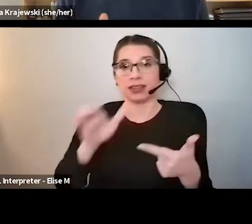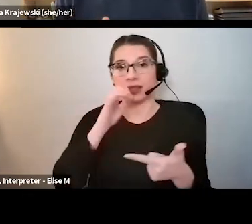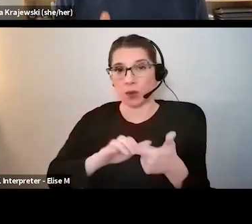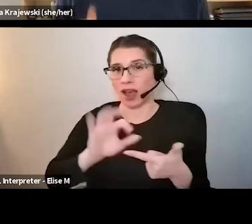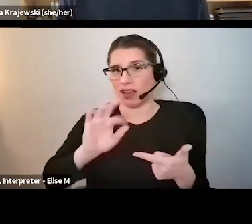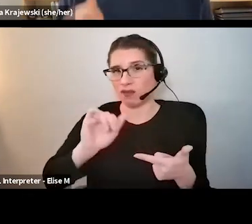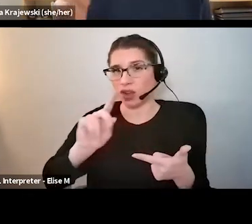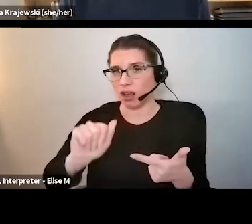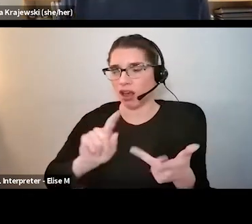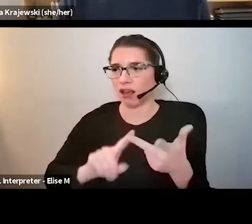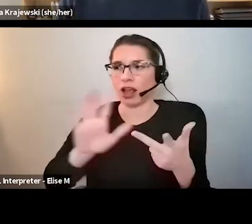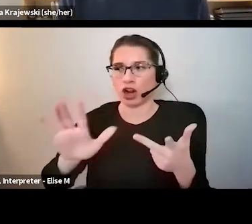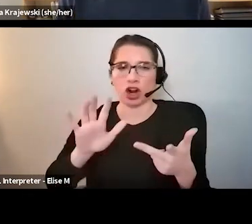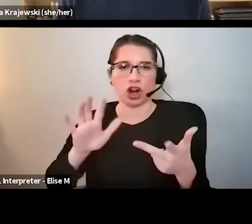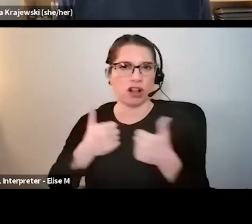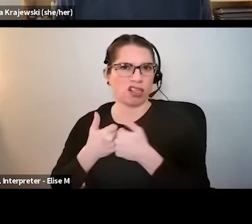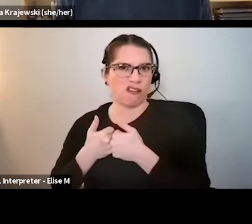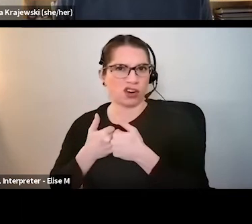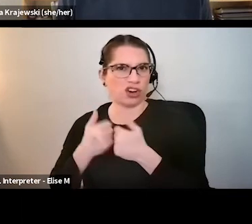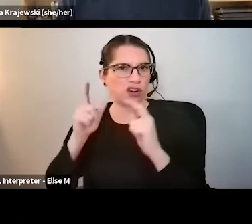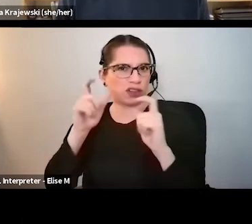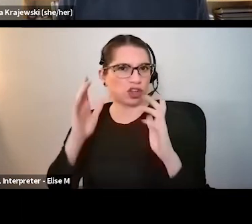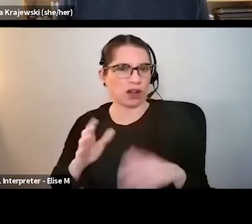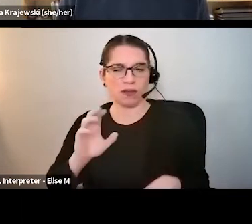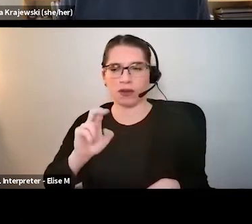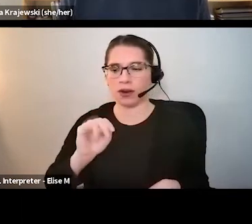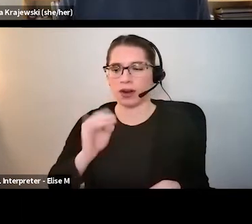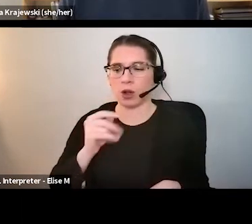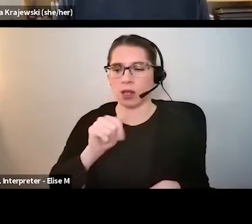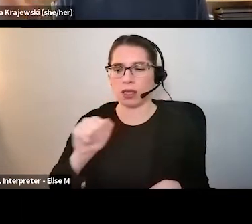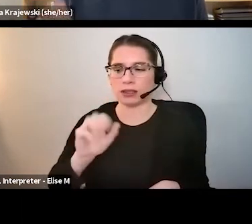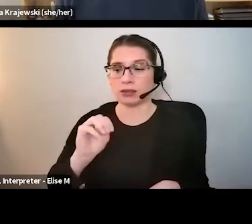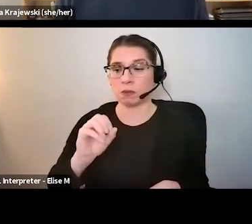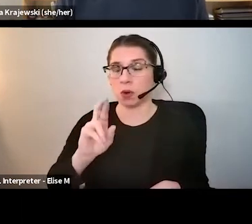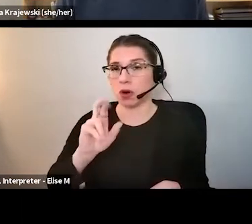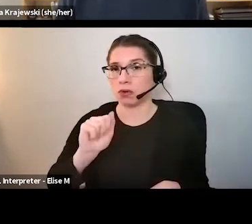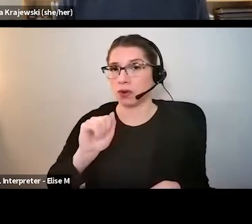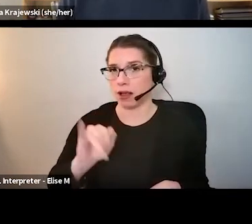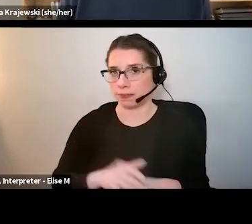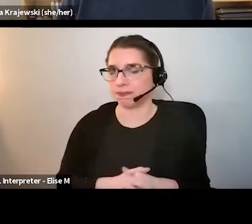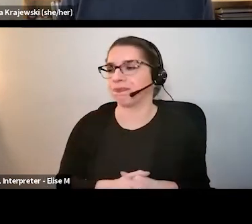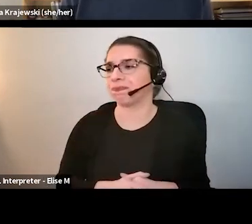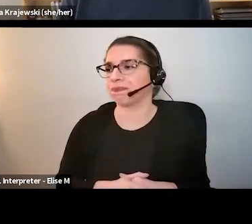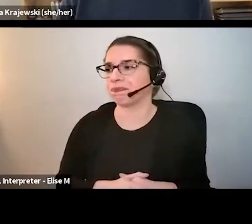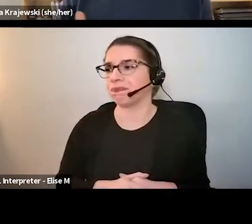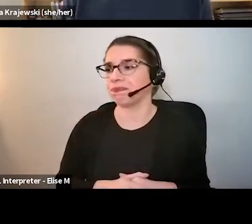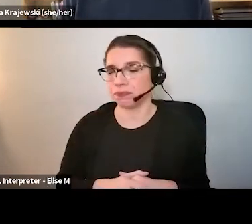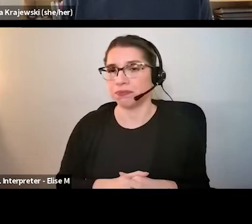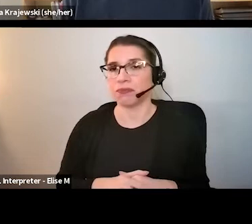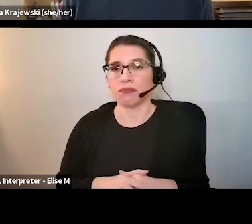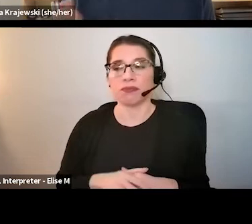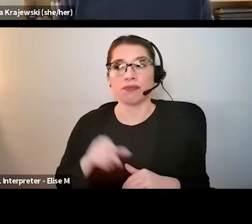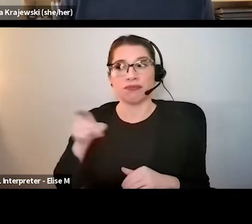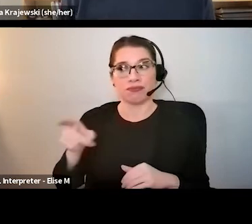her lover, the photographer, Nicholas Marai. Now, Rivera's life often found its way into his